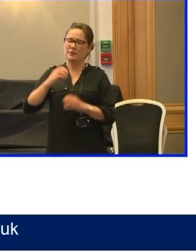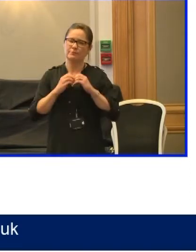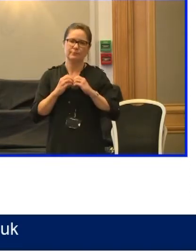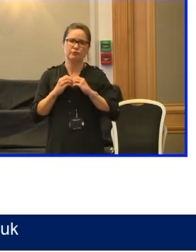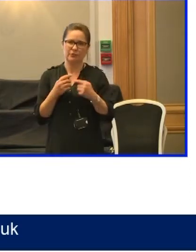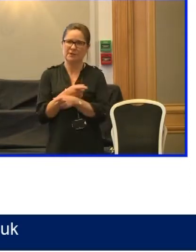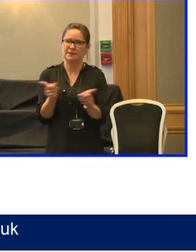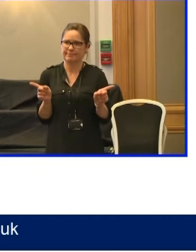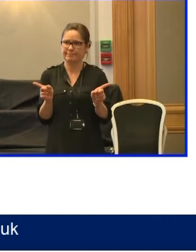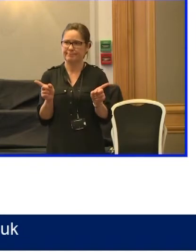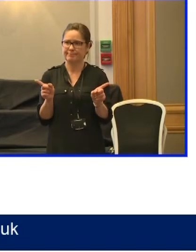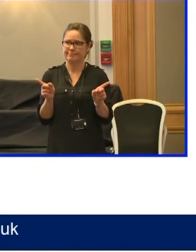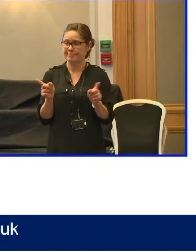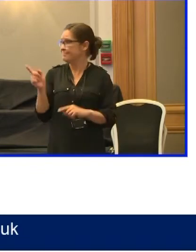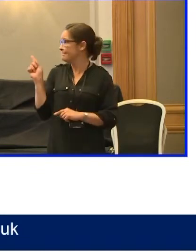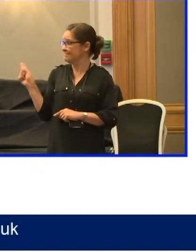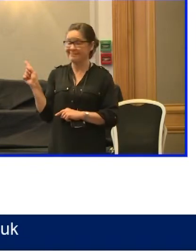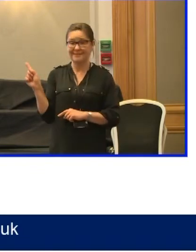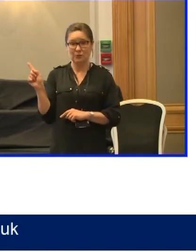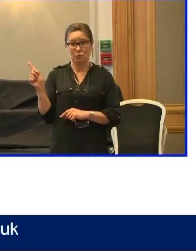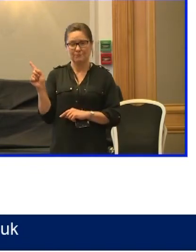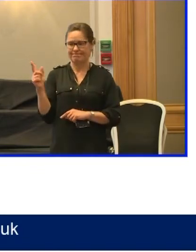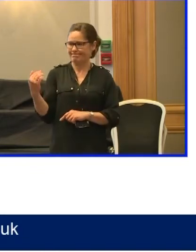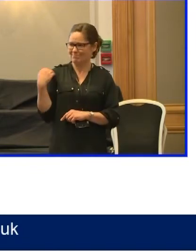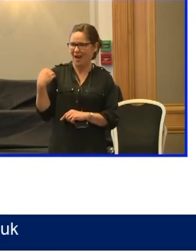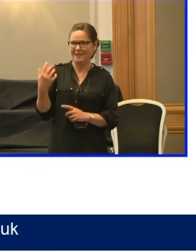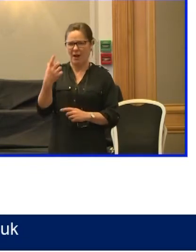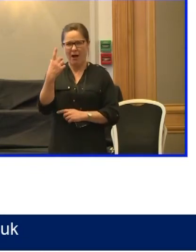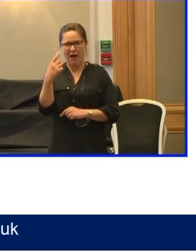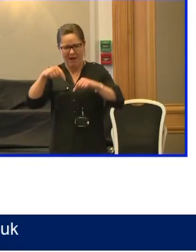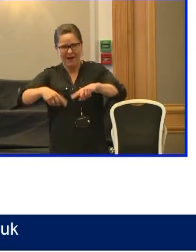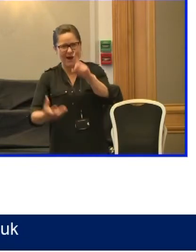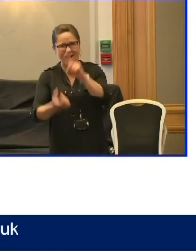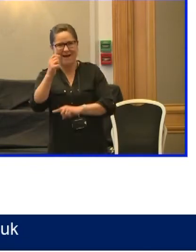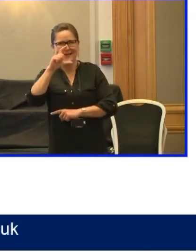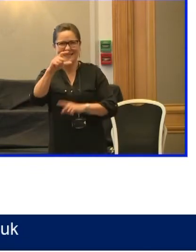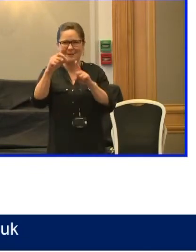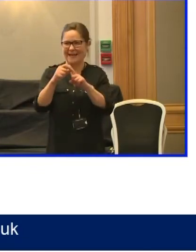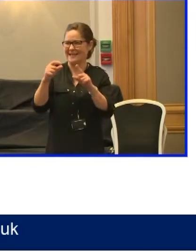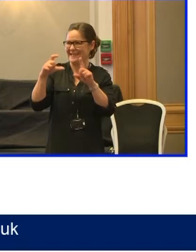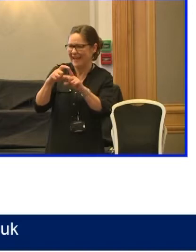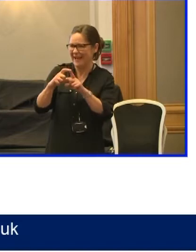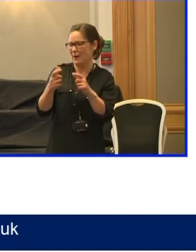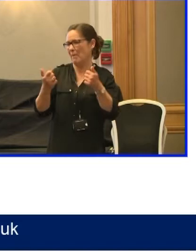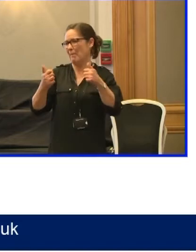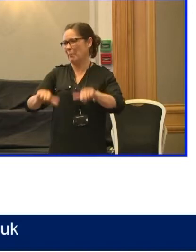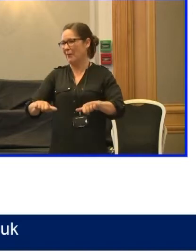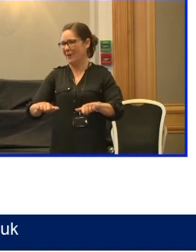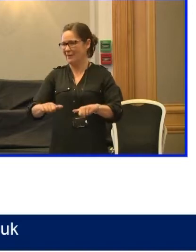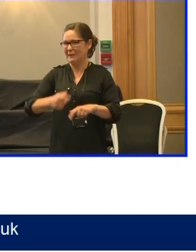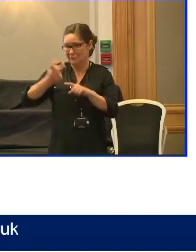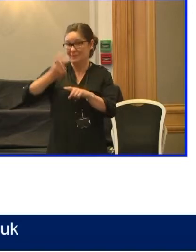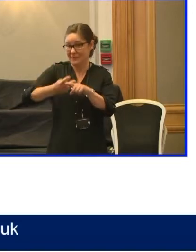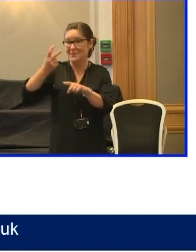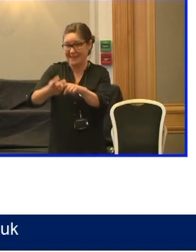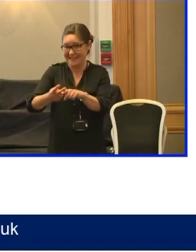appreciated. And I've got here to remind you yet again that it's CPD, but I don't want to go on about it. It'll come up lots in the future. There are